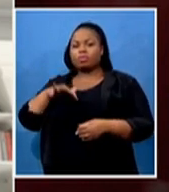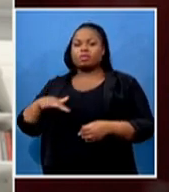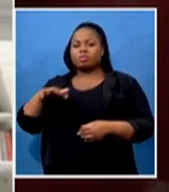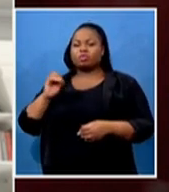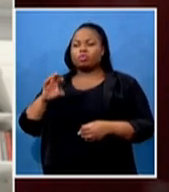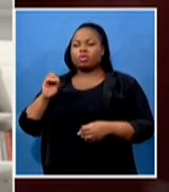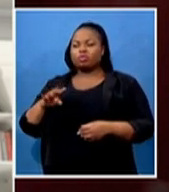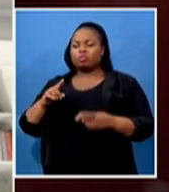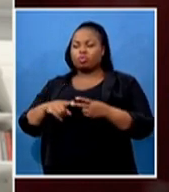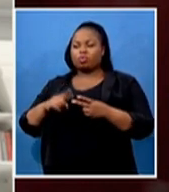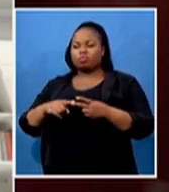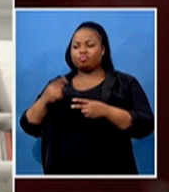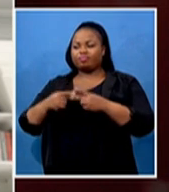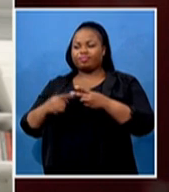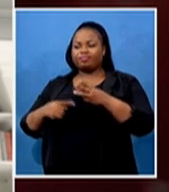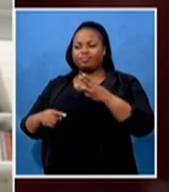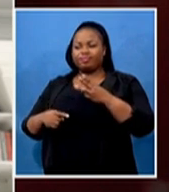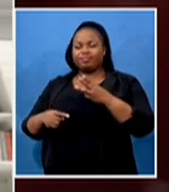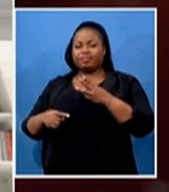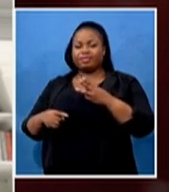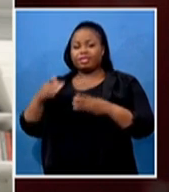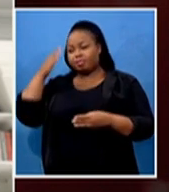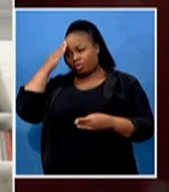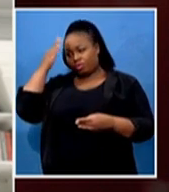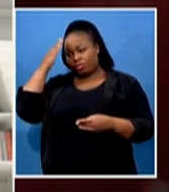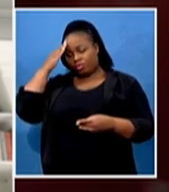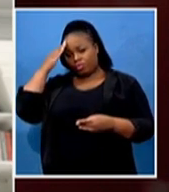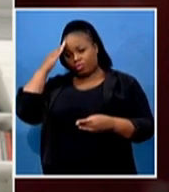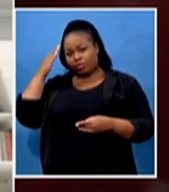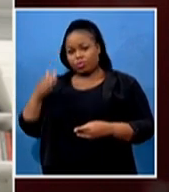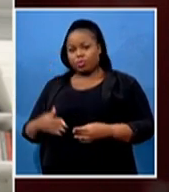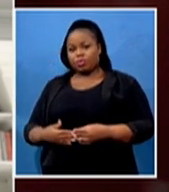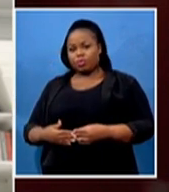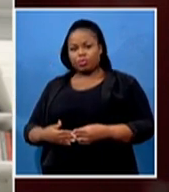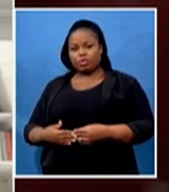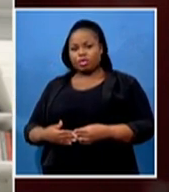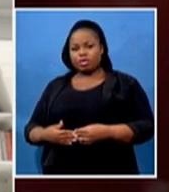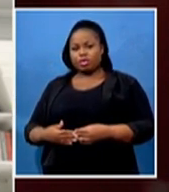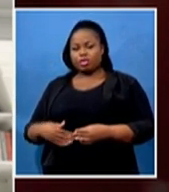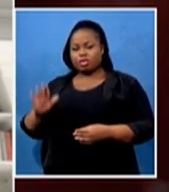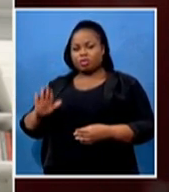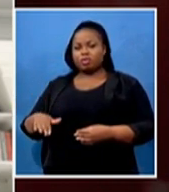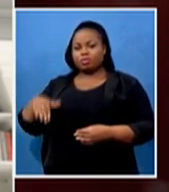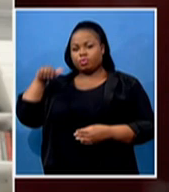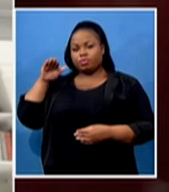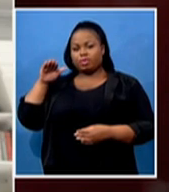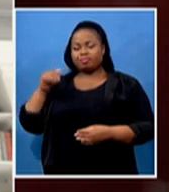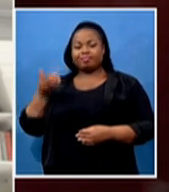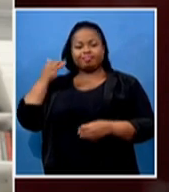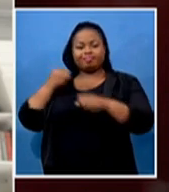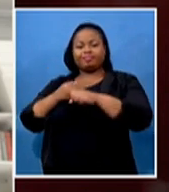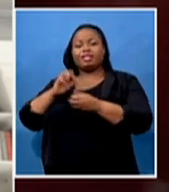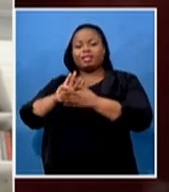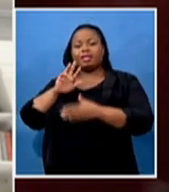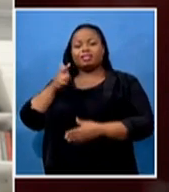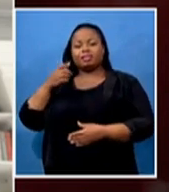know that, you know, someone who grew up in the 1970s in Katlehong can